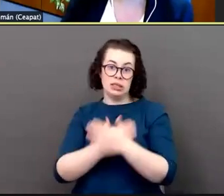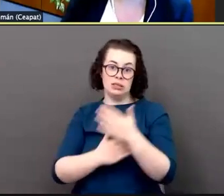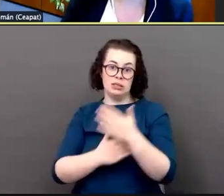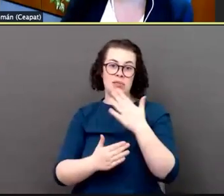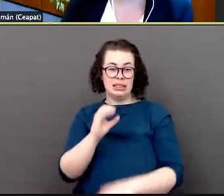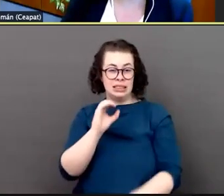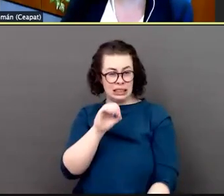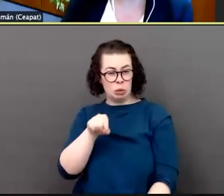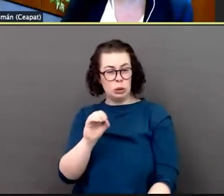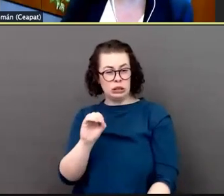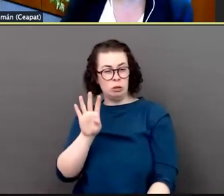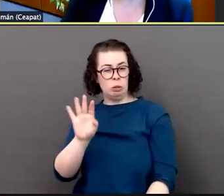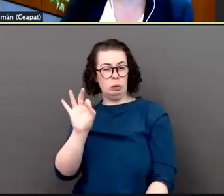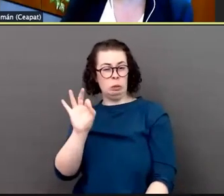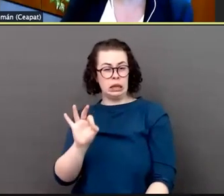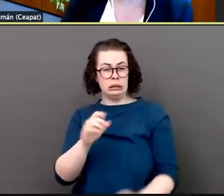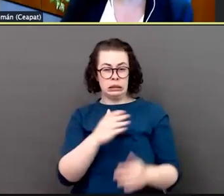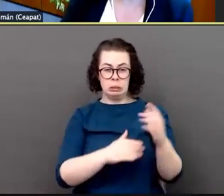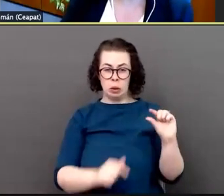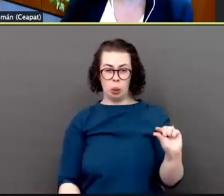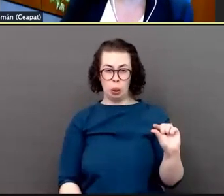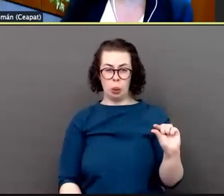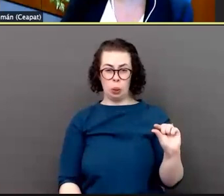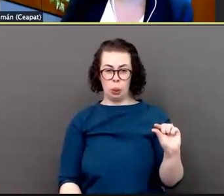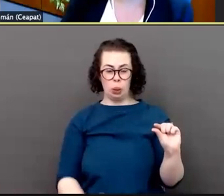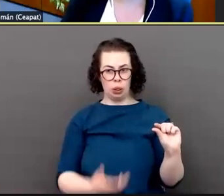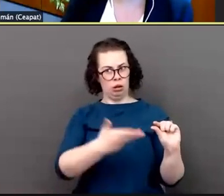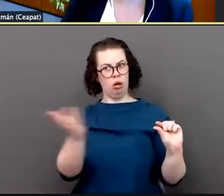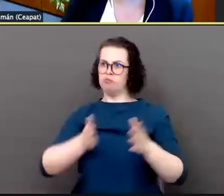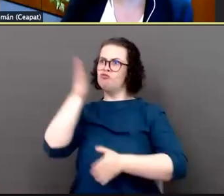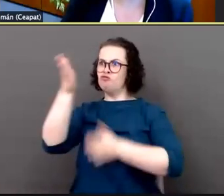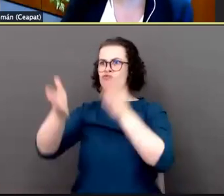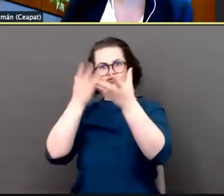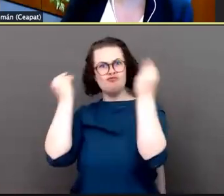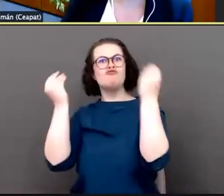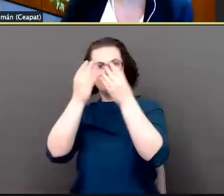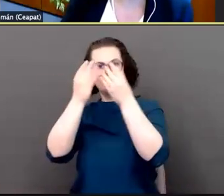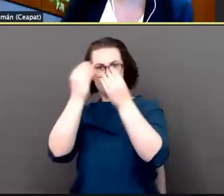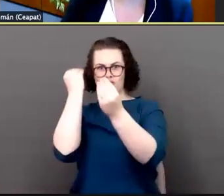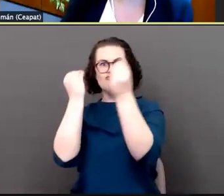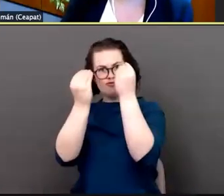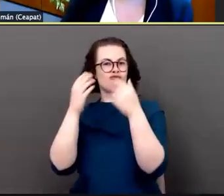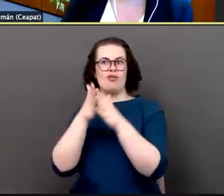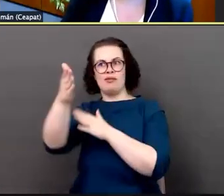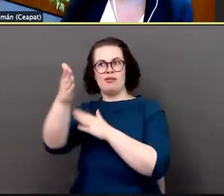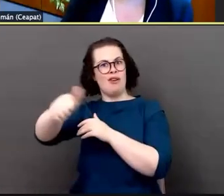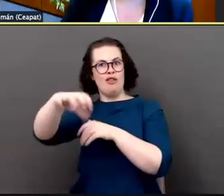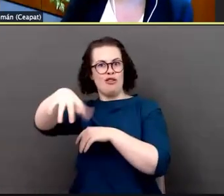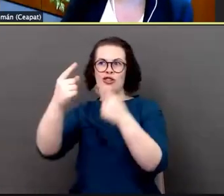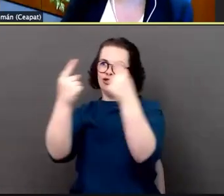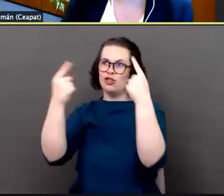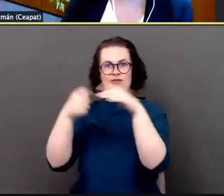with disabilities, whom due to their accessibility requirements needed